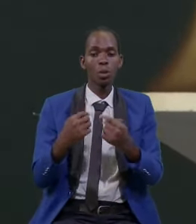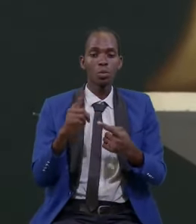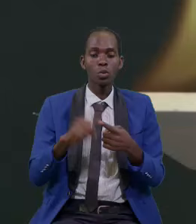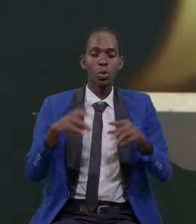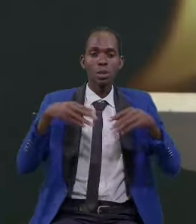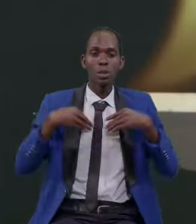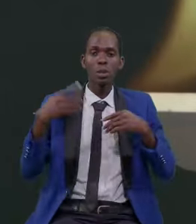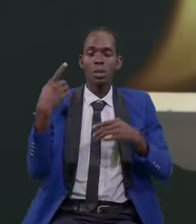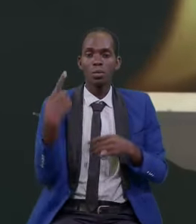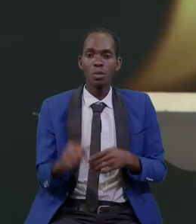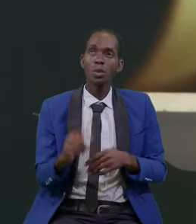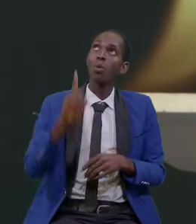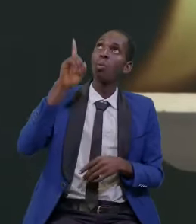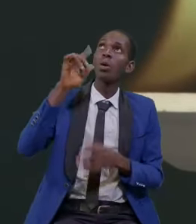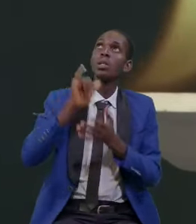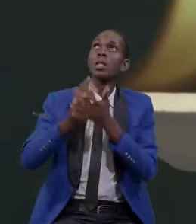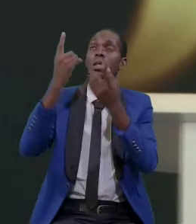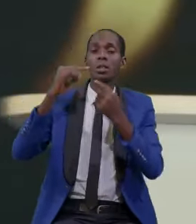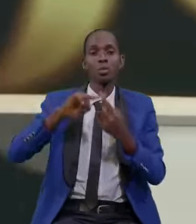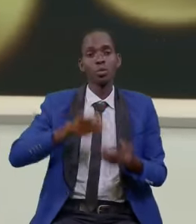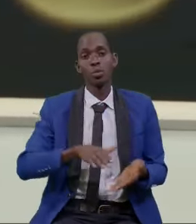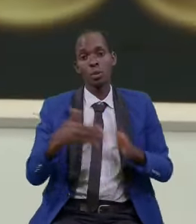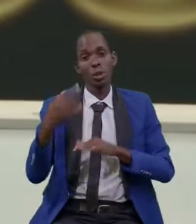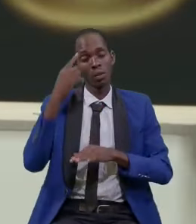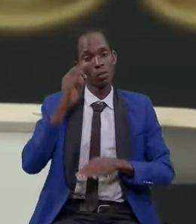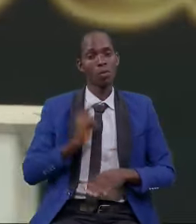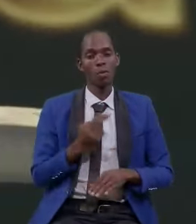of Calvary. As many as